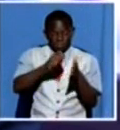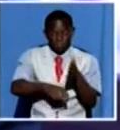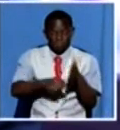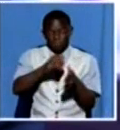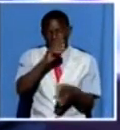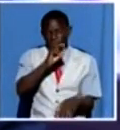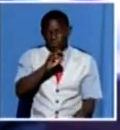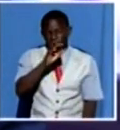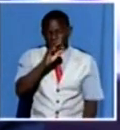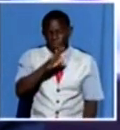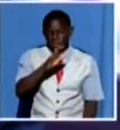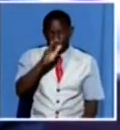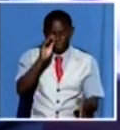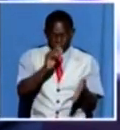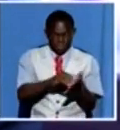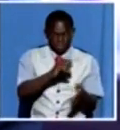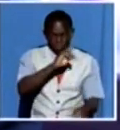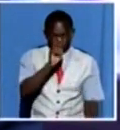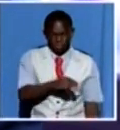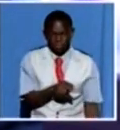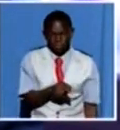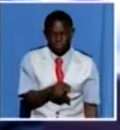$95,000. Surveillance system,